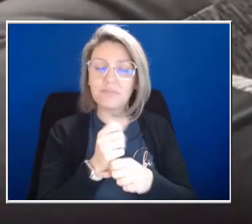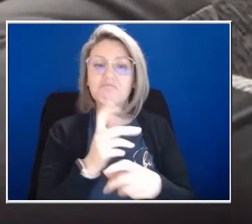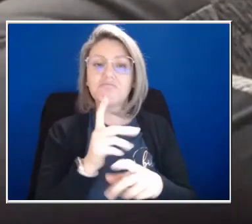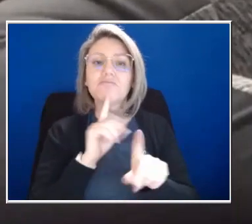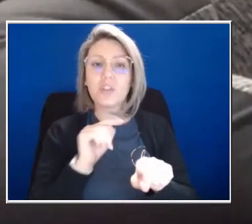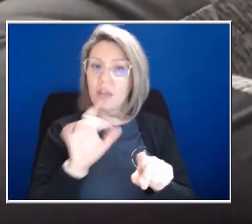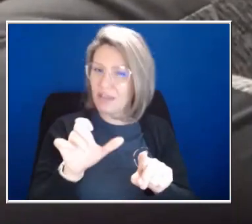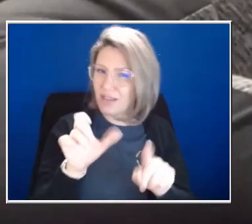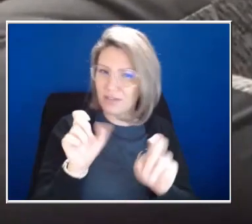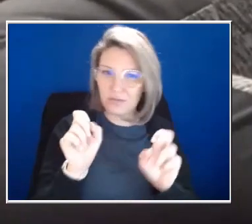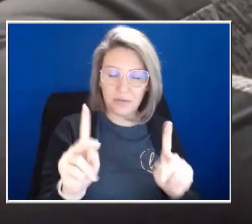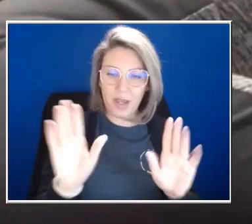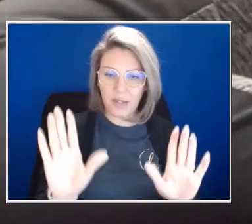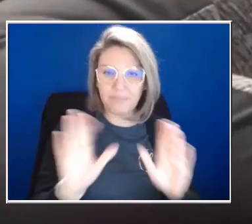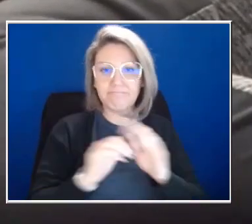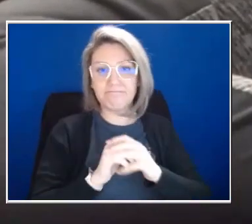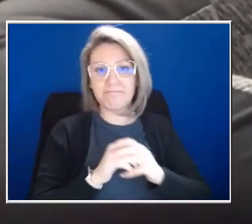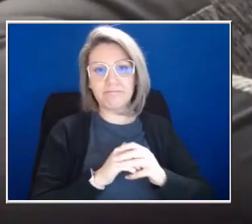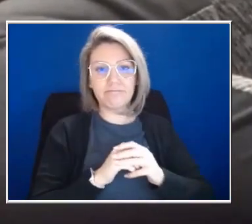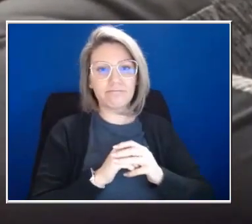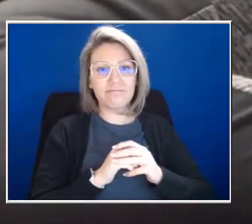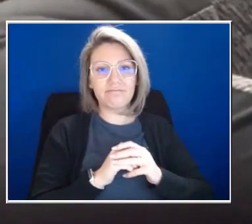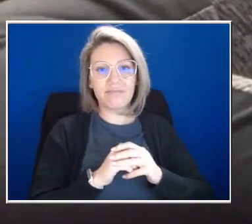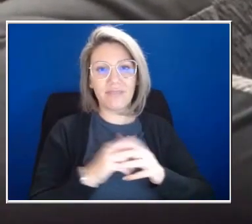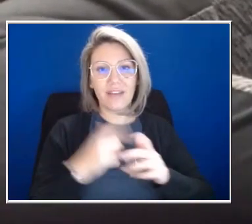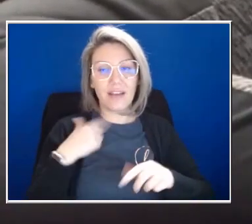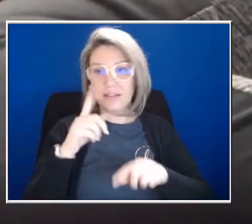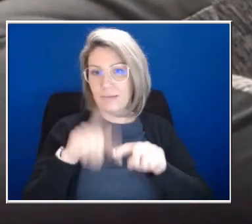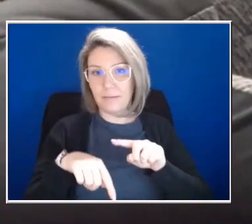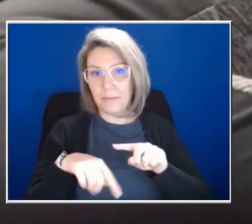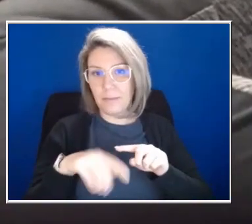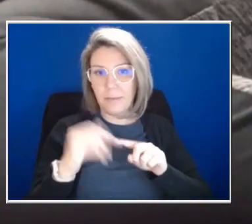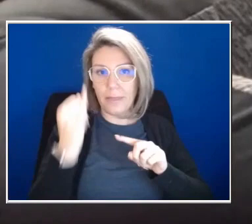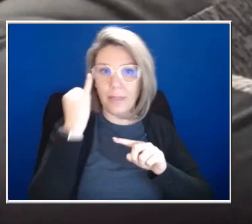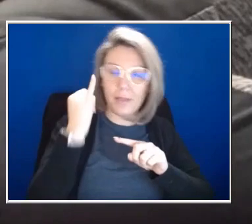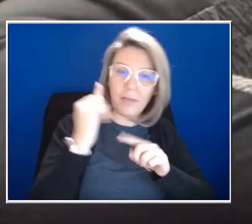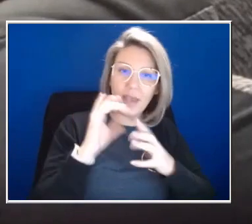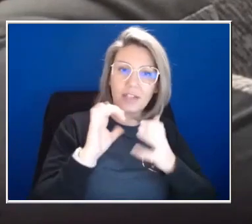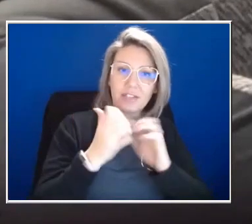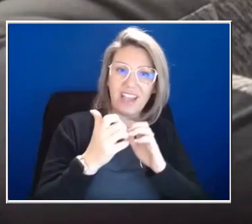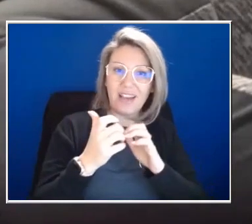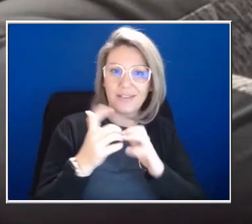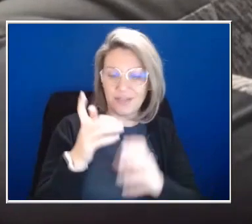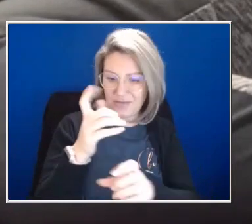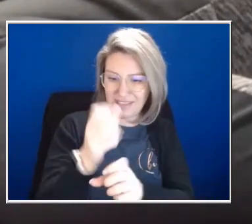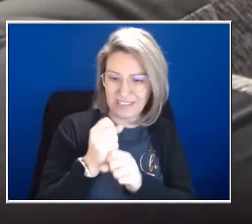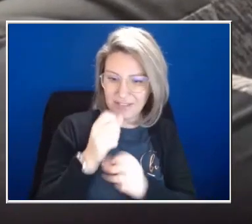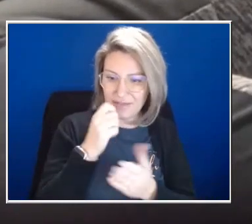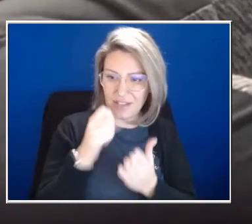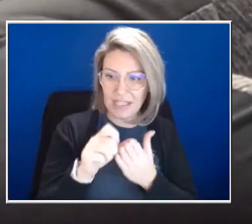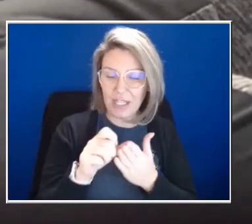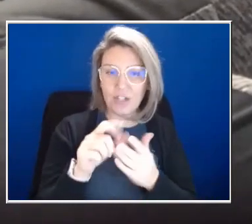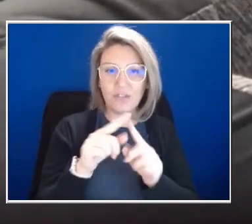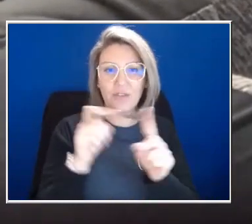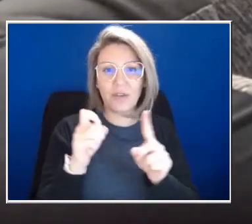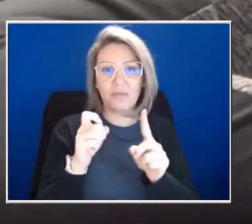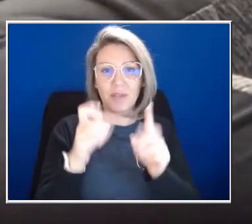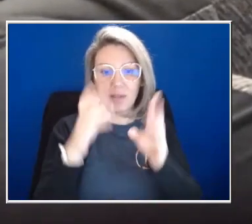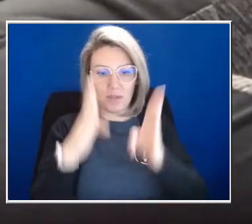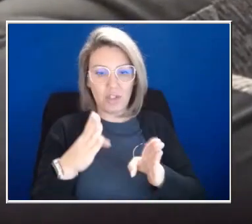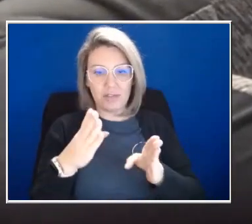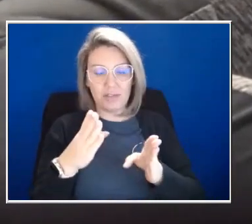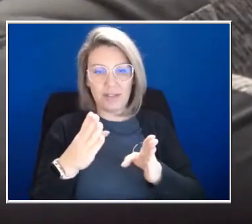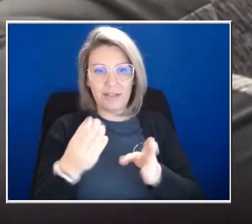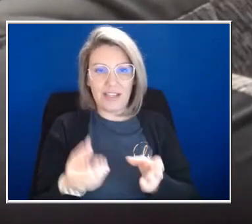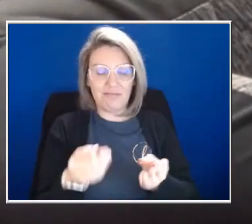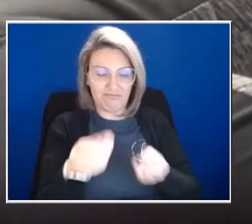okay. I can't imagine how that would be to receive a letter from the person that received your loved one's